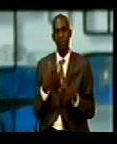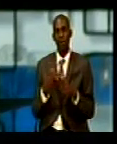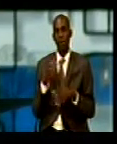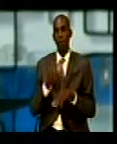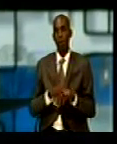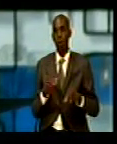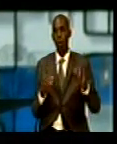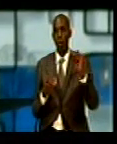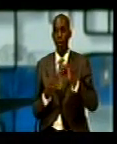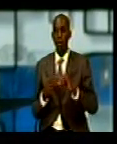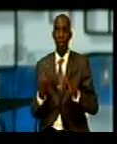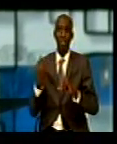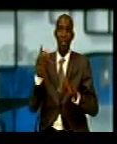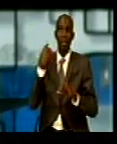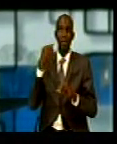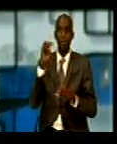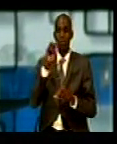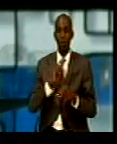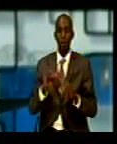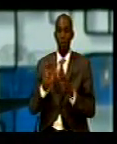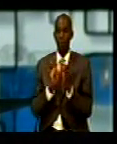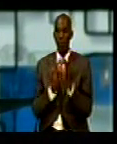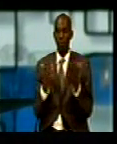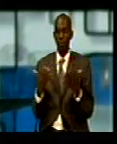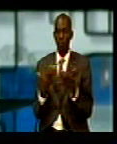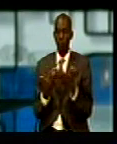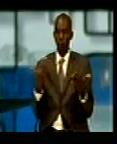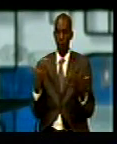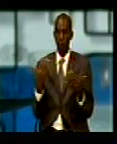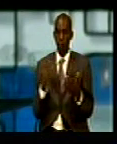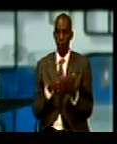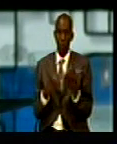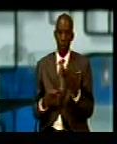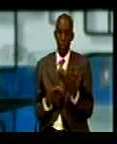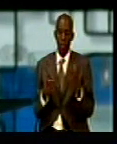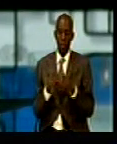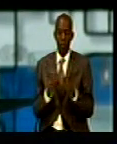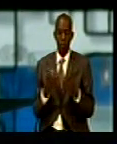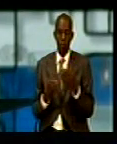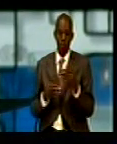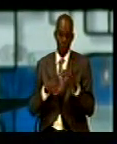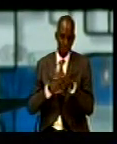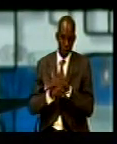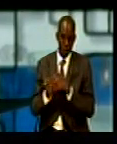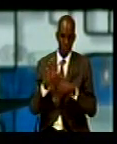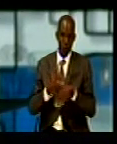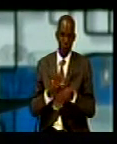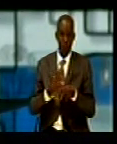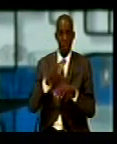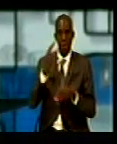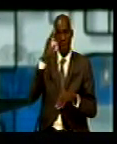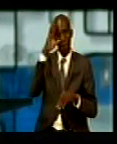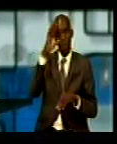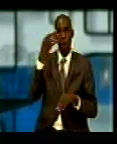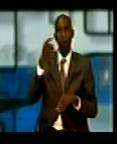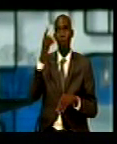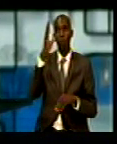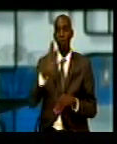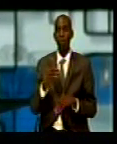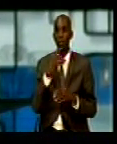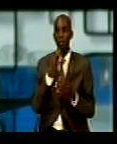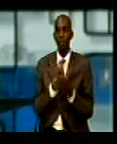Monday Bible study that just passed, as I was entering the church, the man of God said, there are 7 areas of your